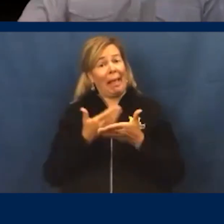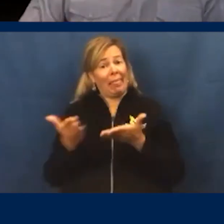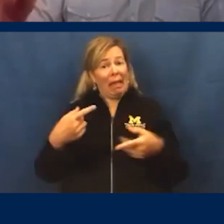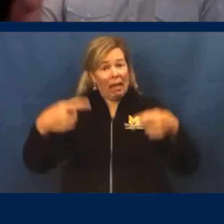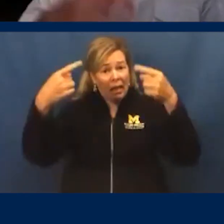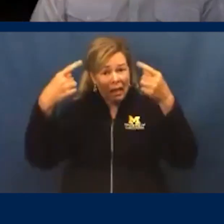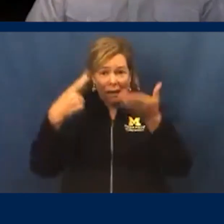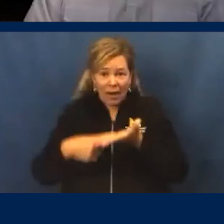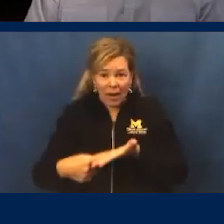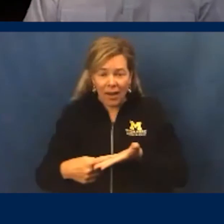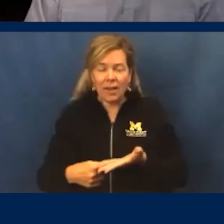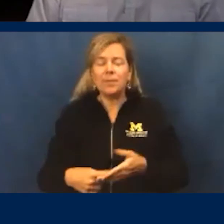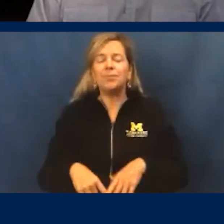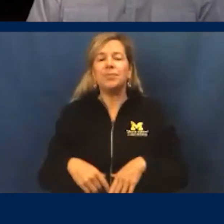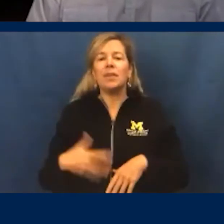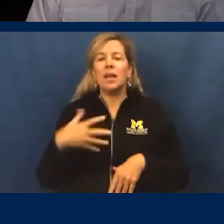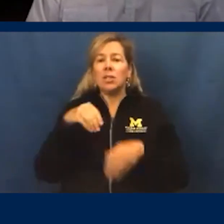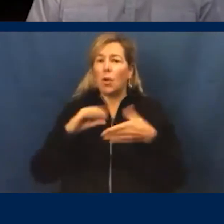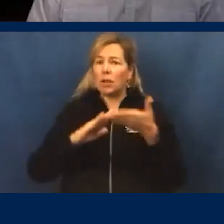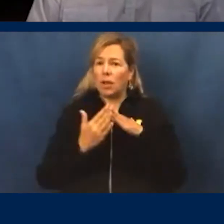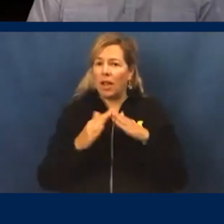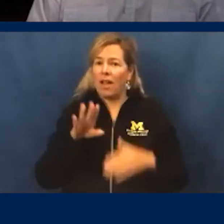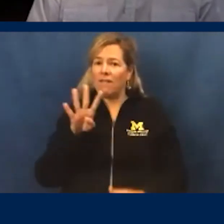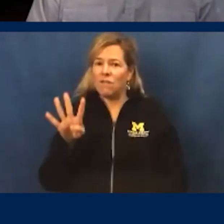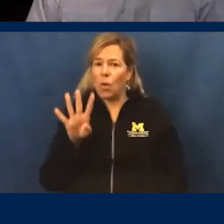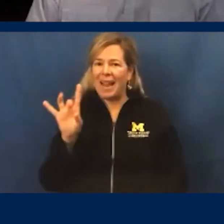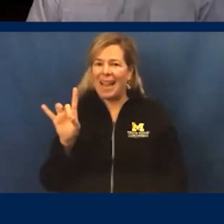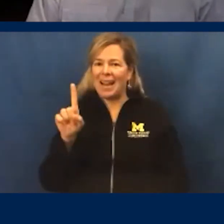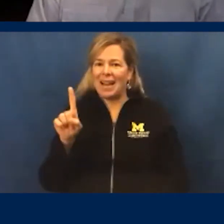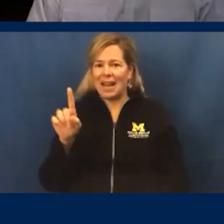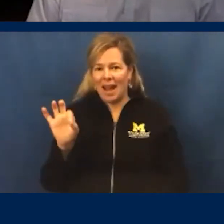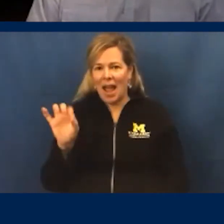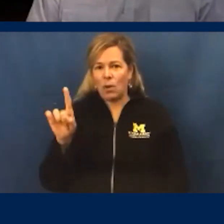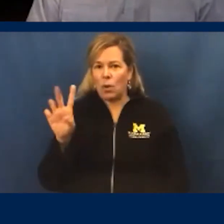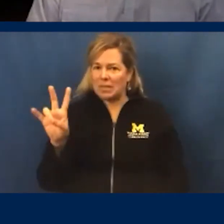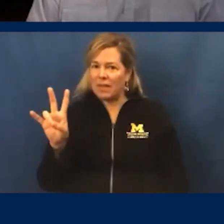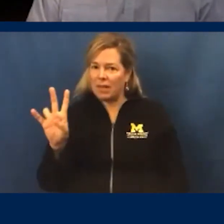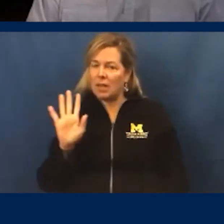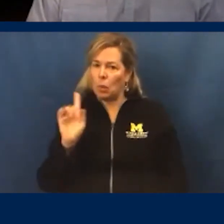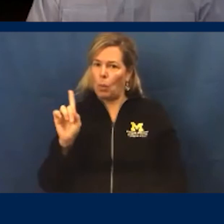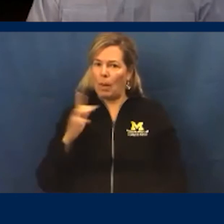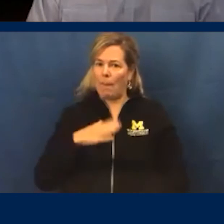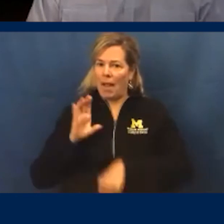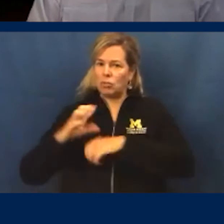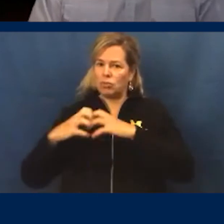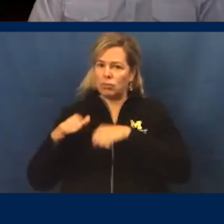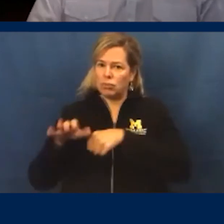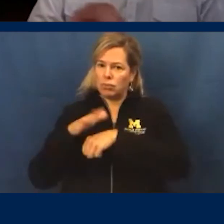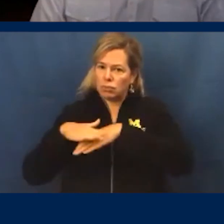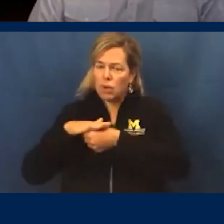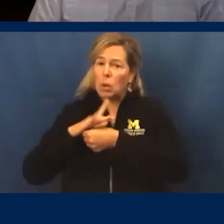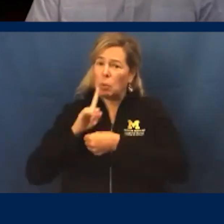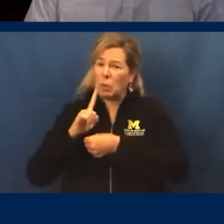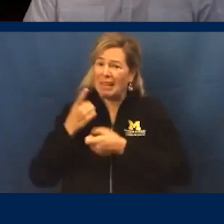our communities, and 48197, where our church is located, was hit pretty hard with the coronavirus.